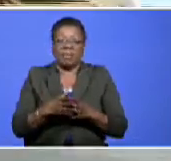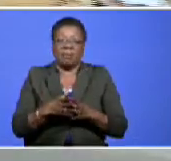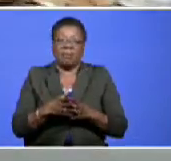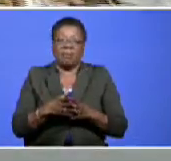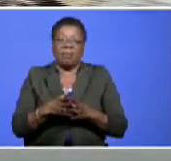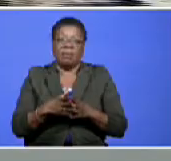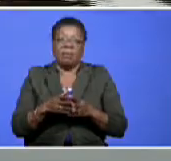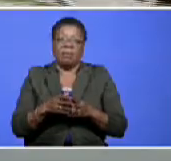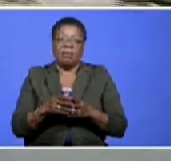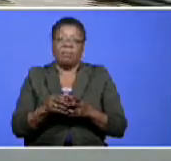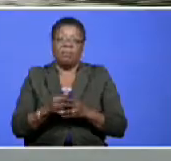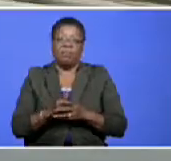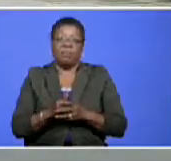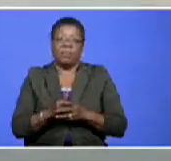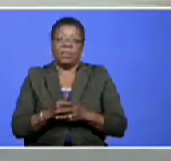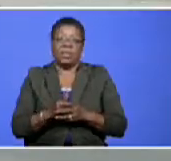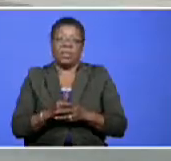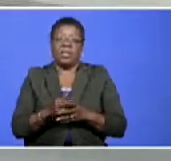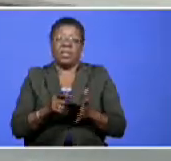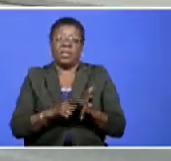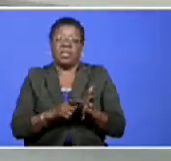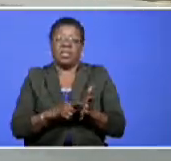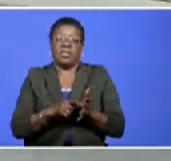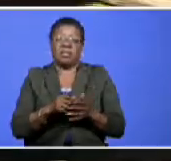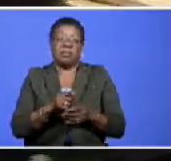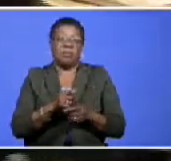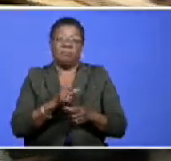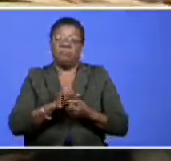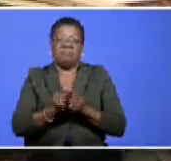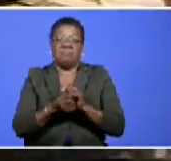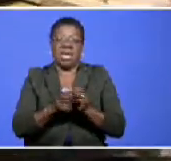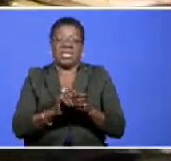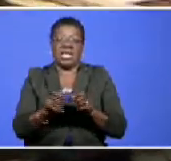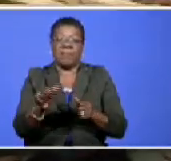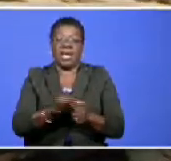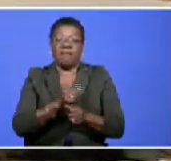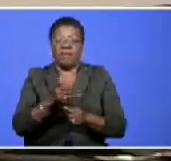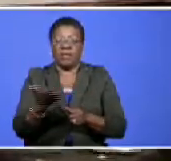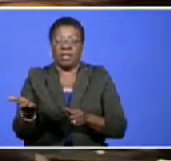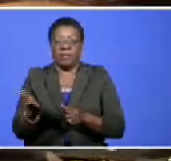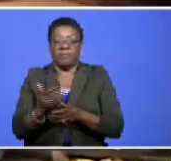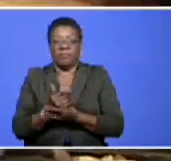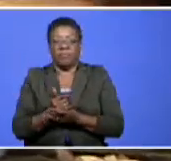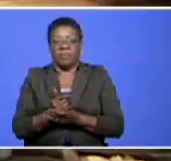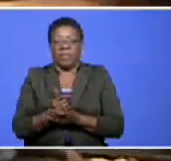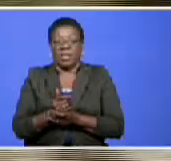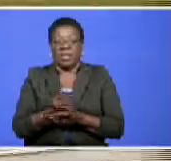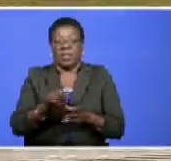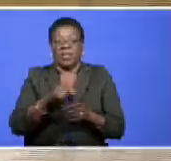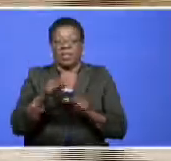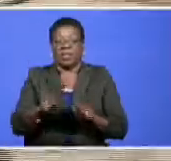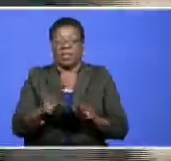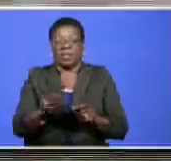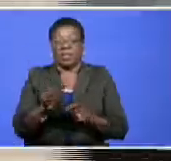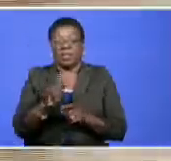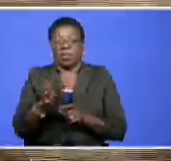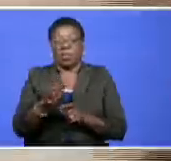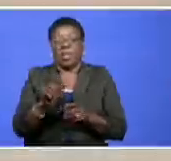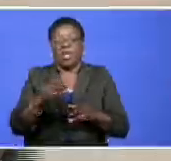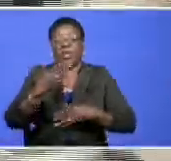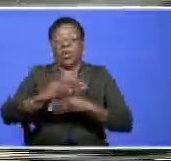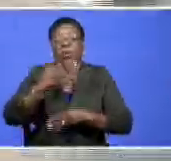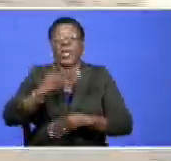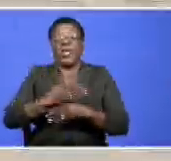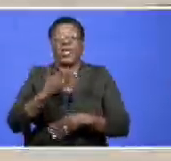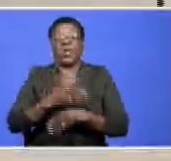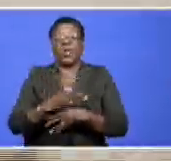home after the storm was dang, this, it messed up everything. But for my nieces and nephews, they were in a situation where the windows blew